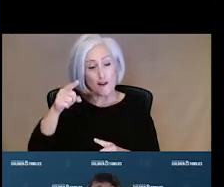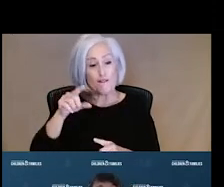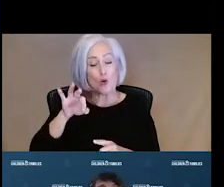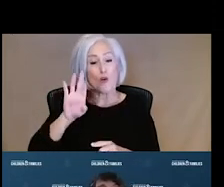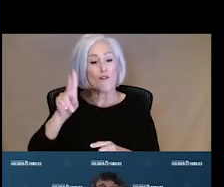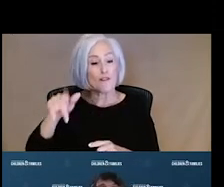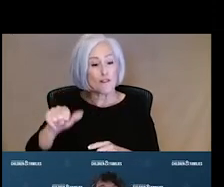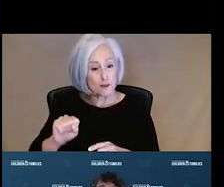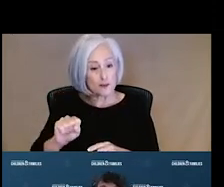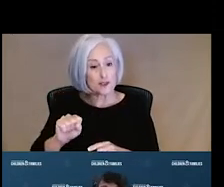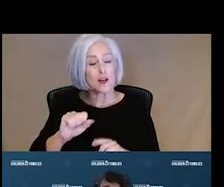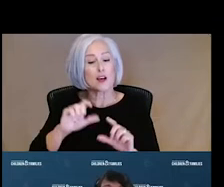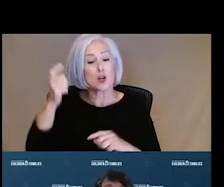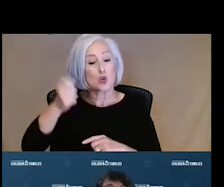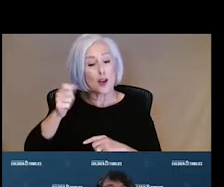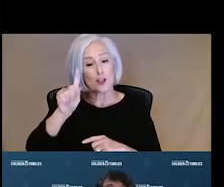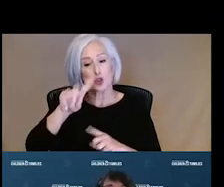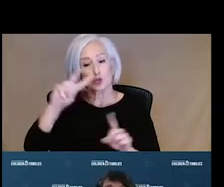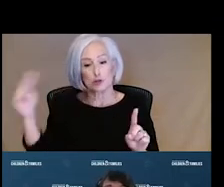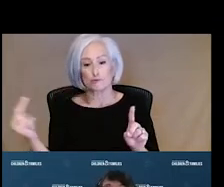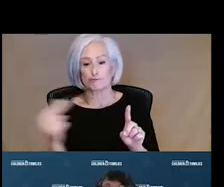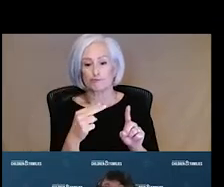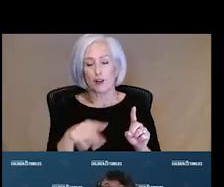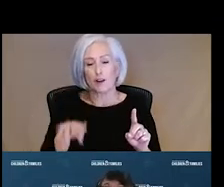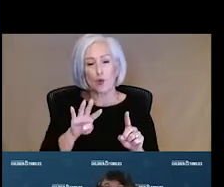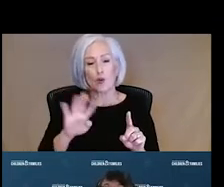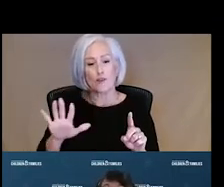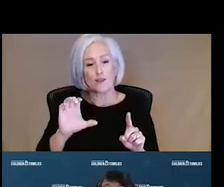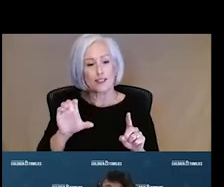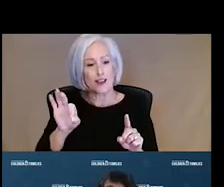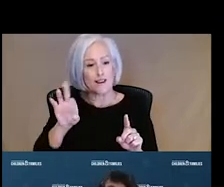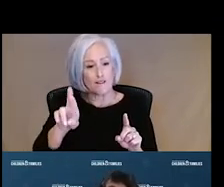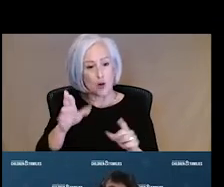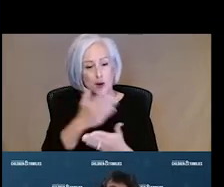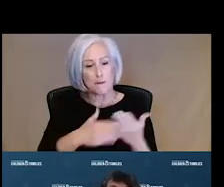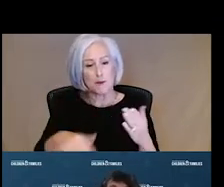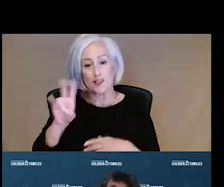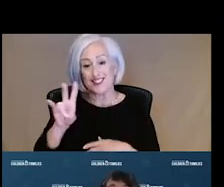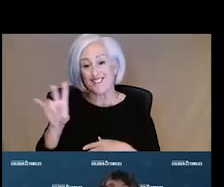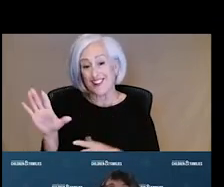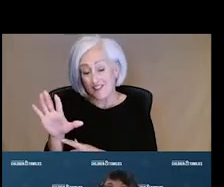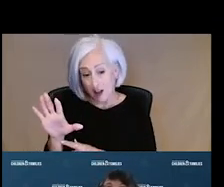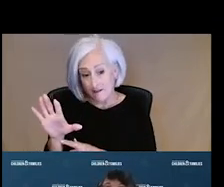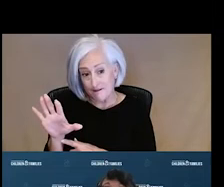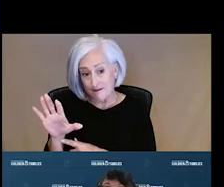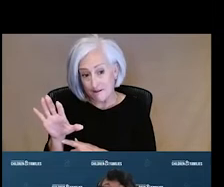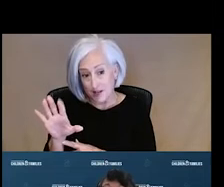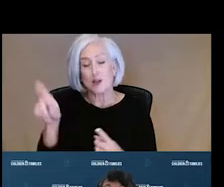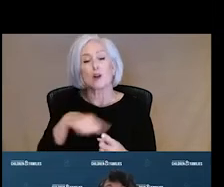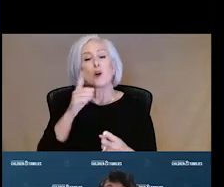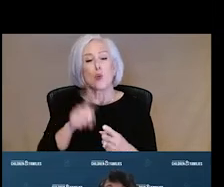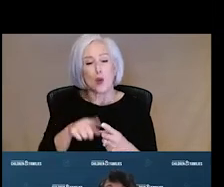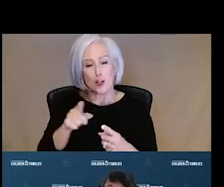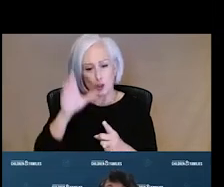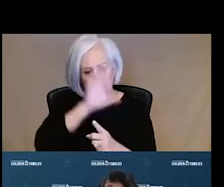you should always refer to the 45 CFR Part 75 when you're